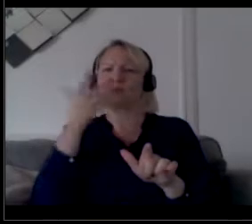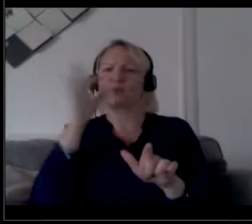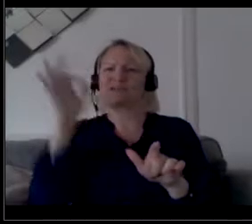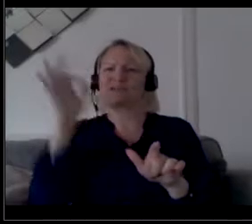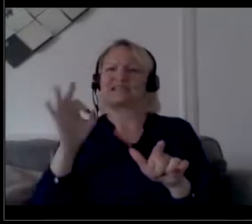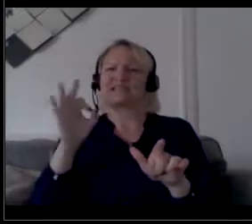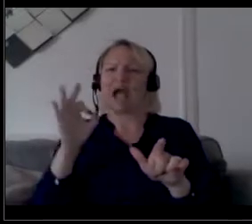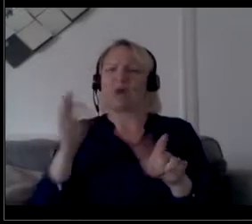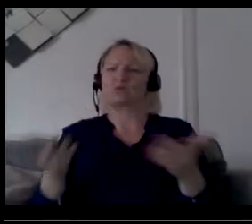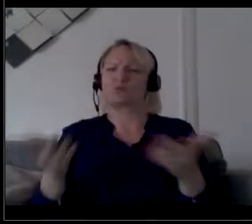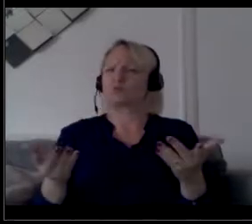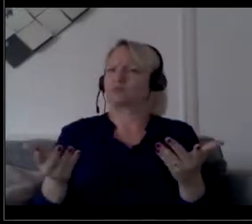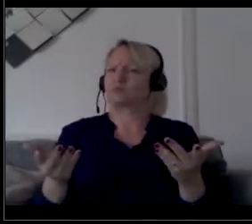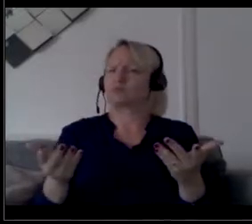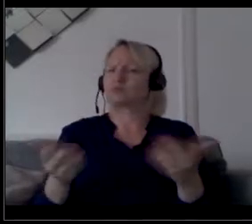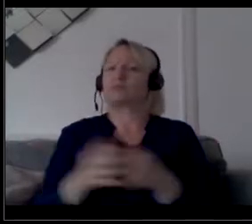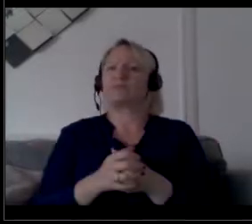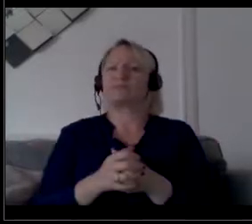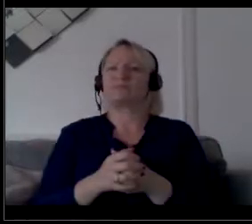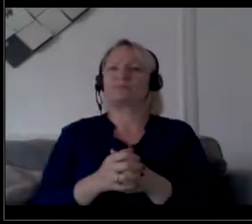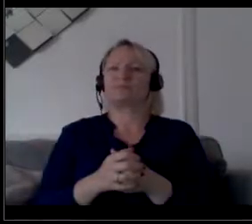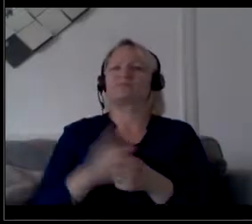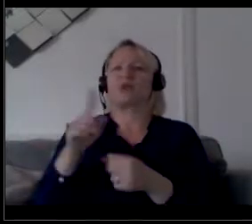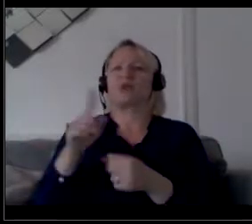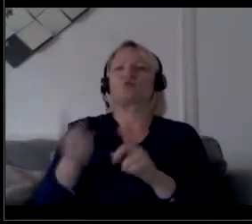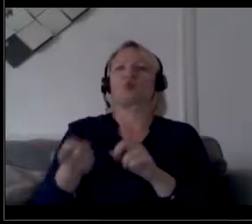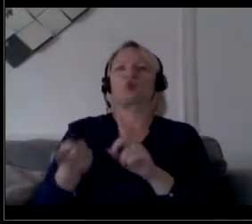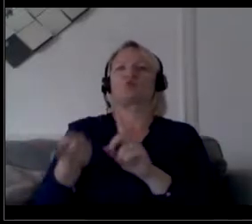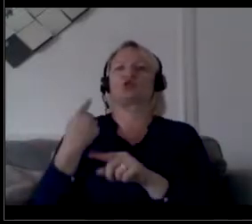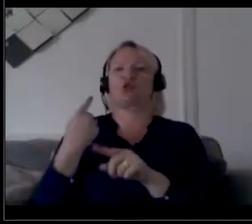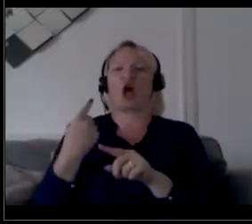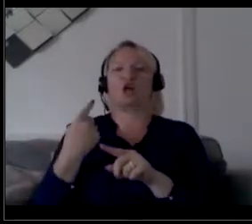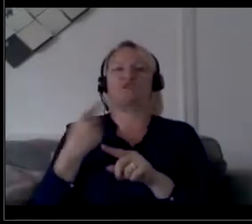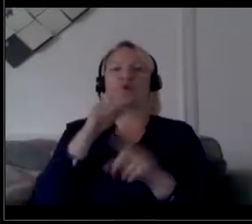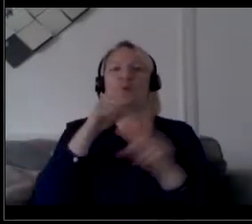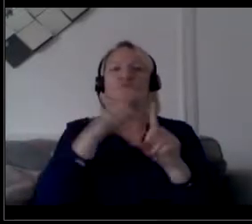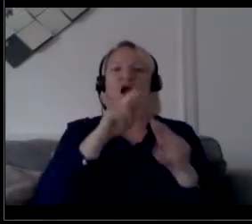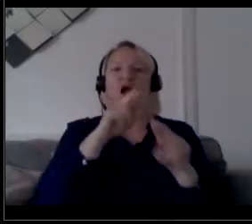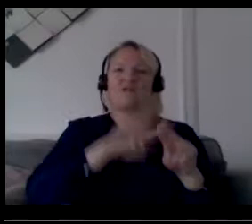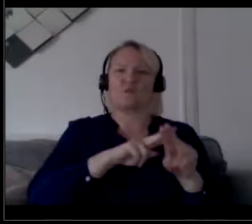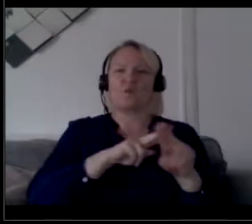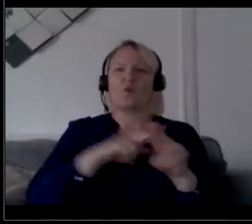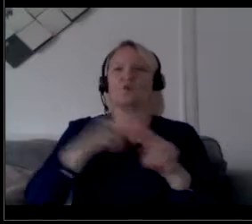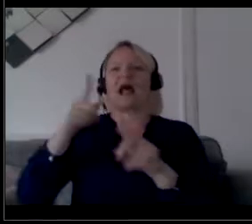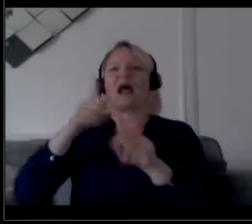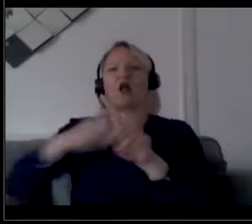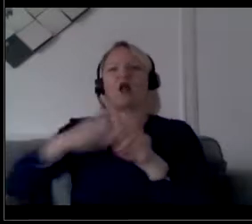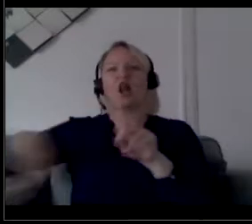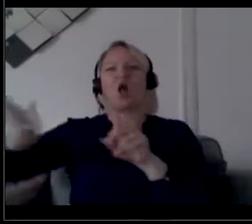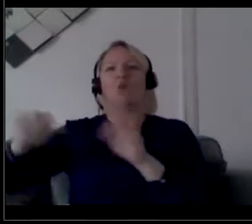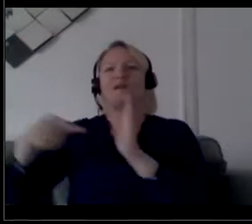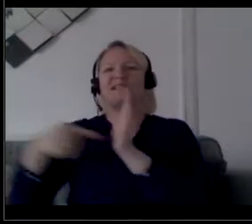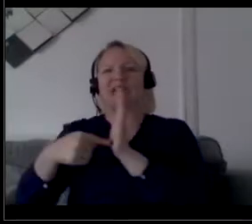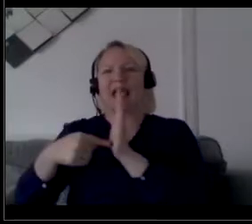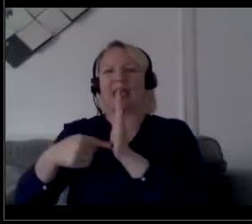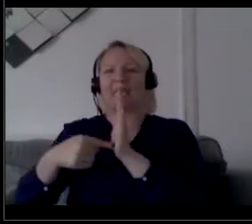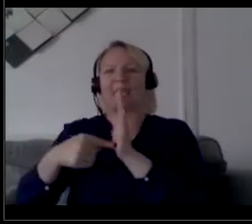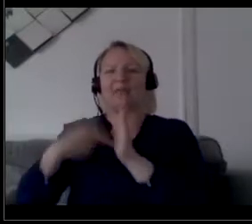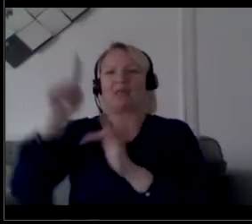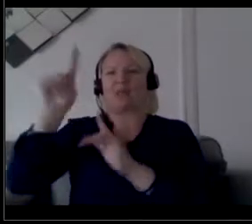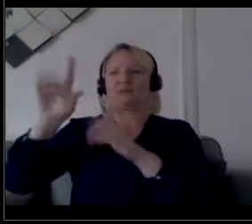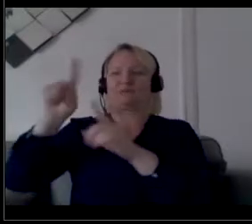Okay, thanks, Sarah. Yeah, charging at both the Dartford Crossing and the Lower Thames Crossing will be set by the